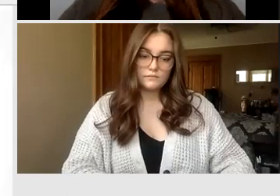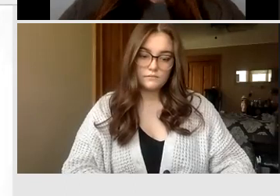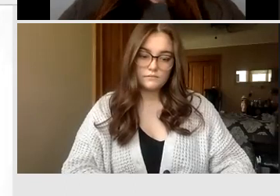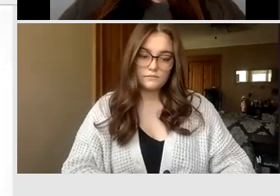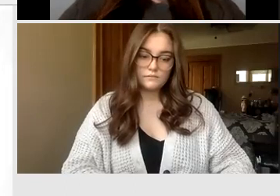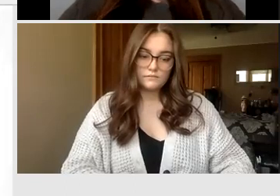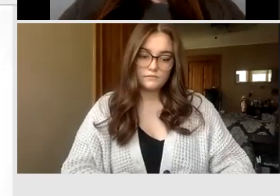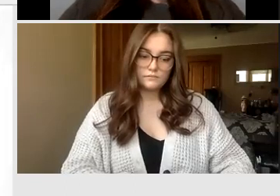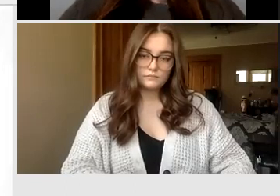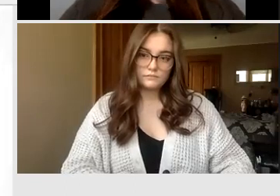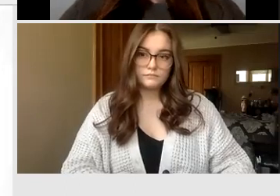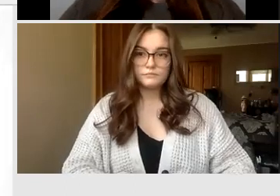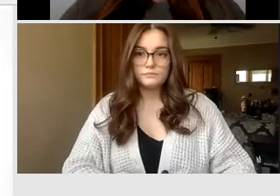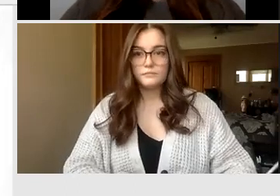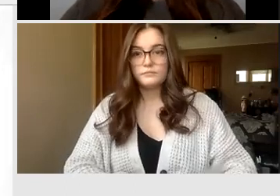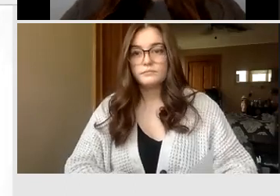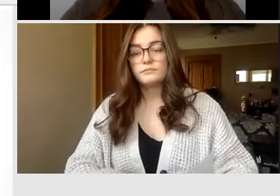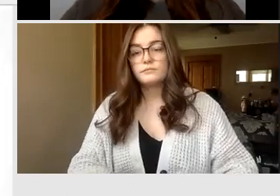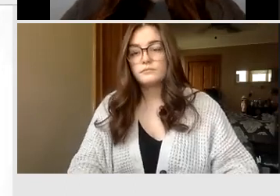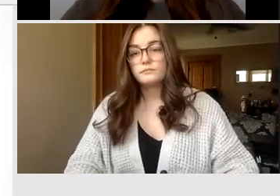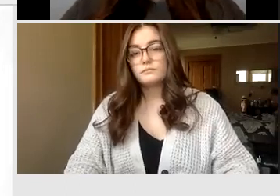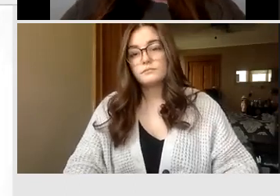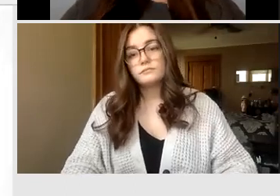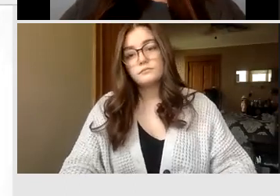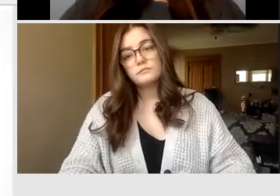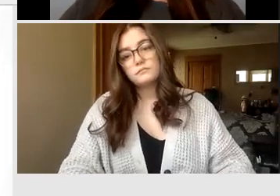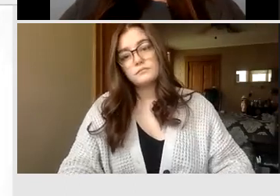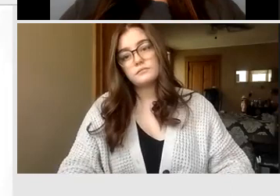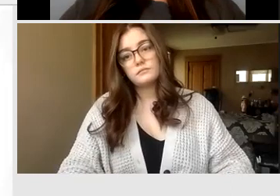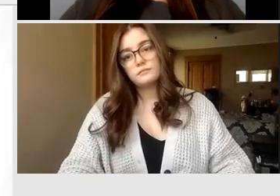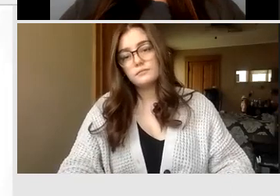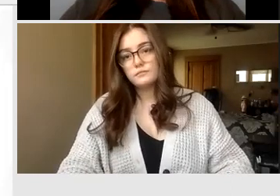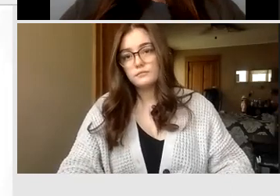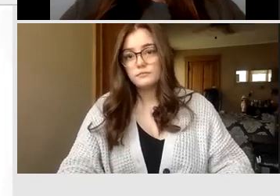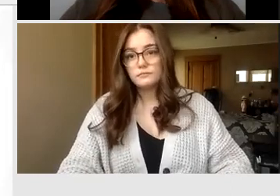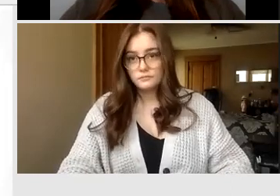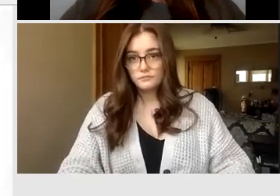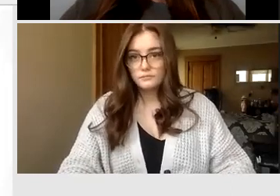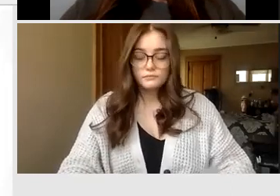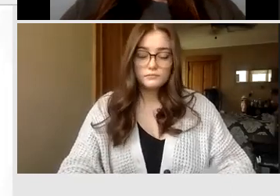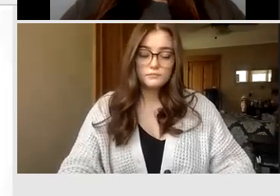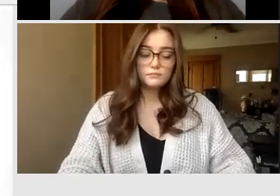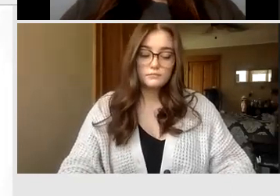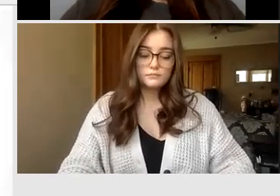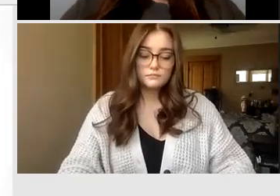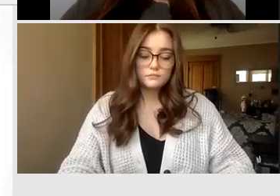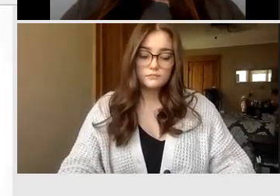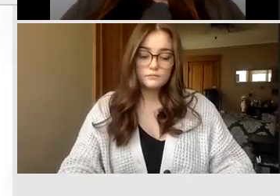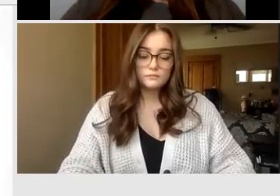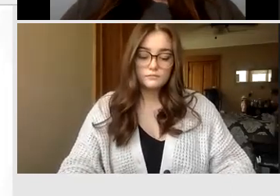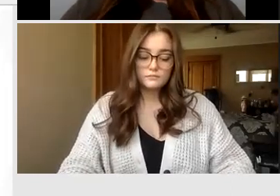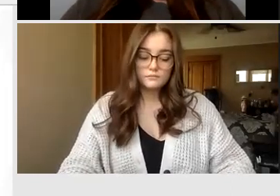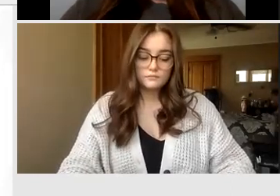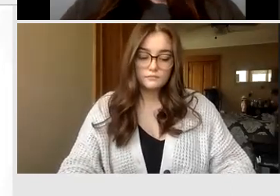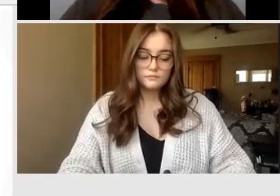think Clara felt during this time? Do you think she was calm? Do you think she was worried, scared? Do you think she was